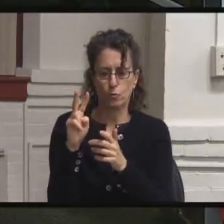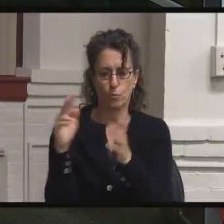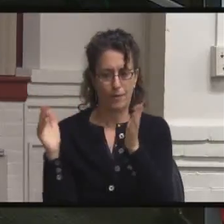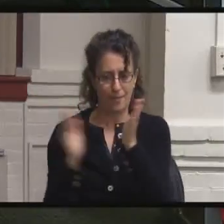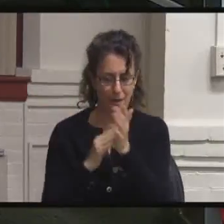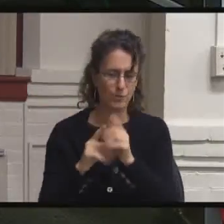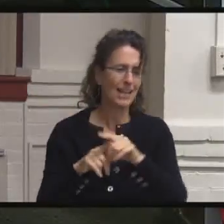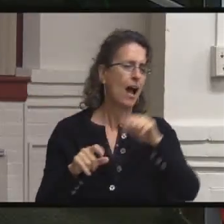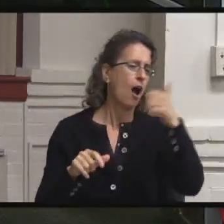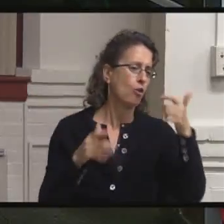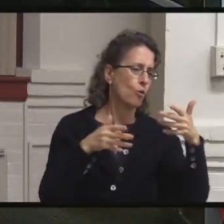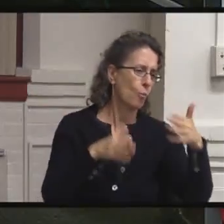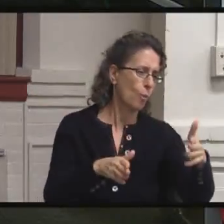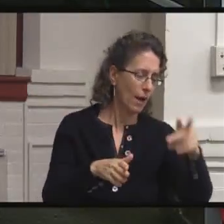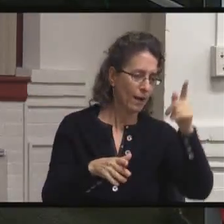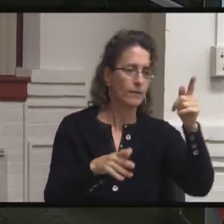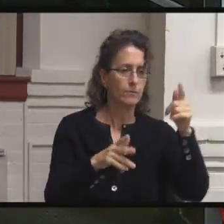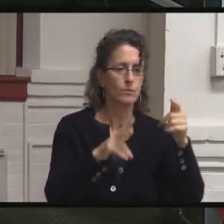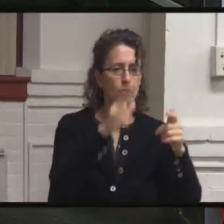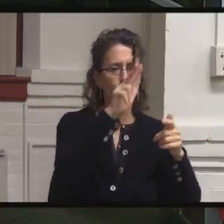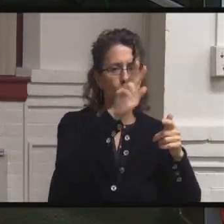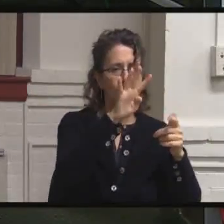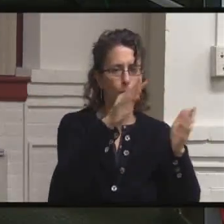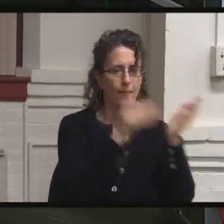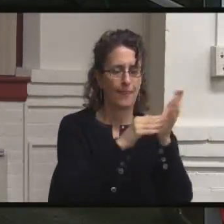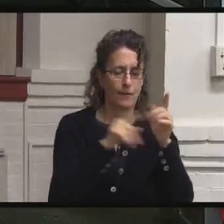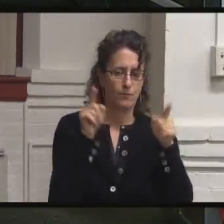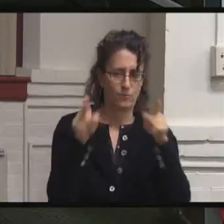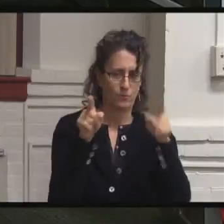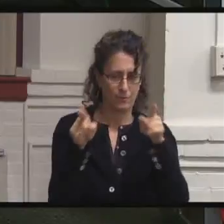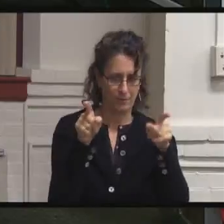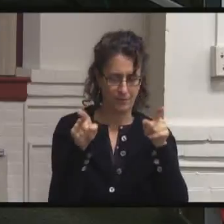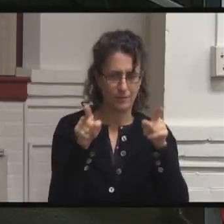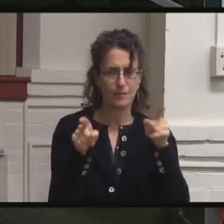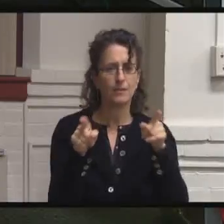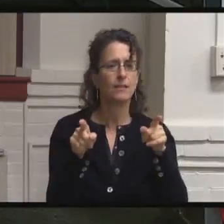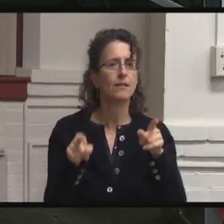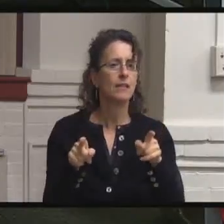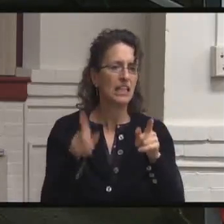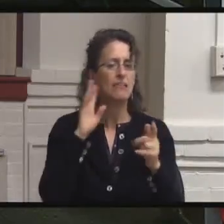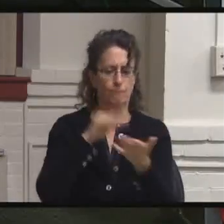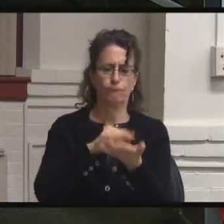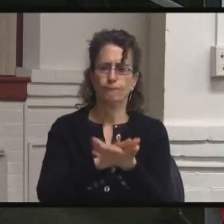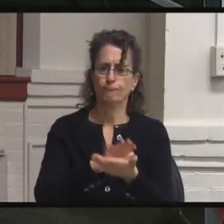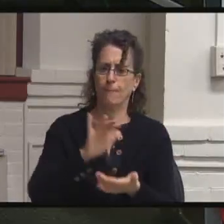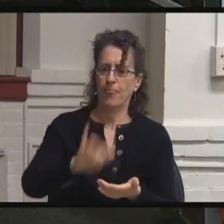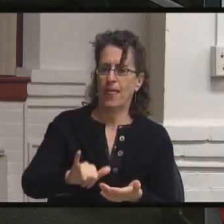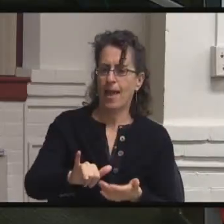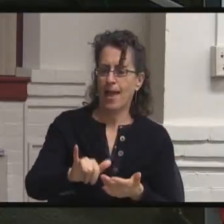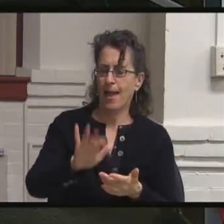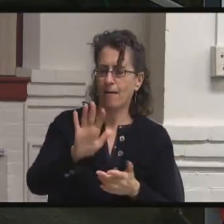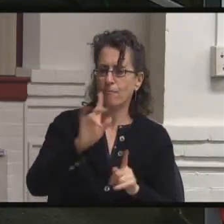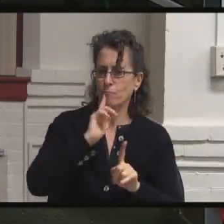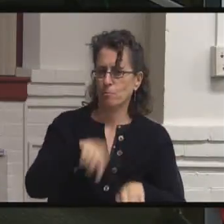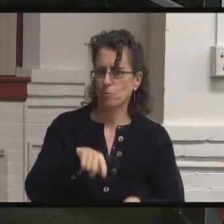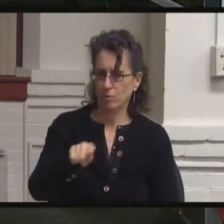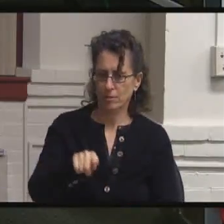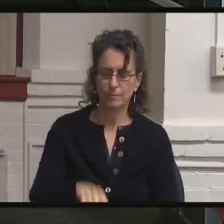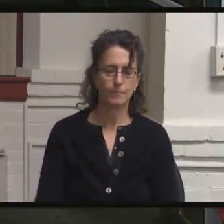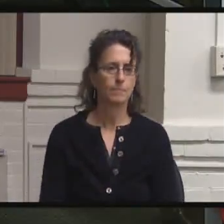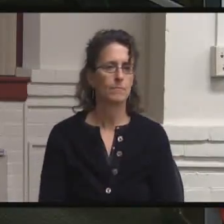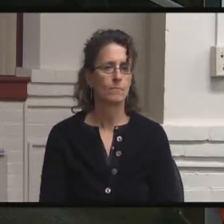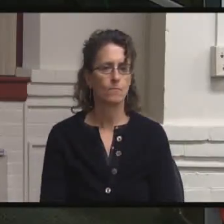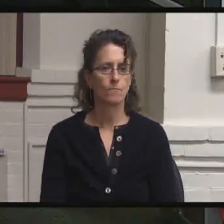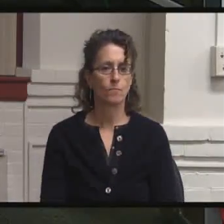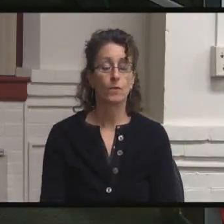it's $34,000. So looking at that, what we have proposed is for the board